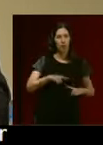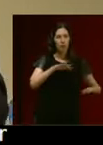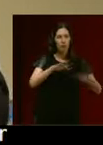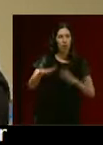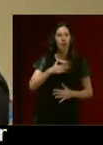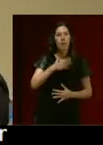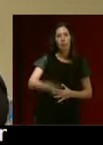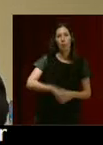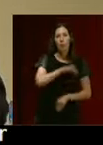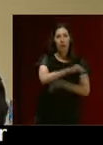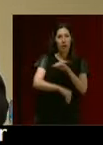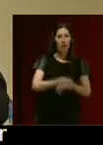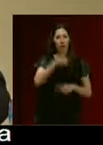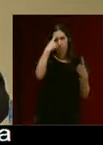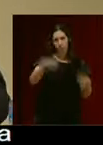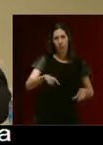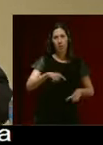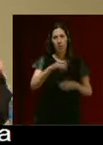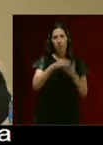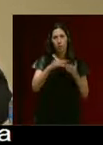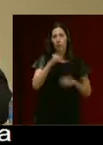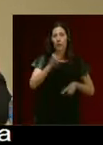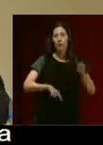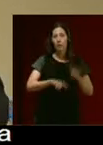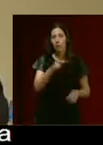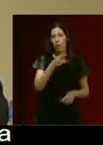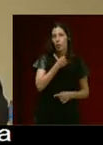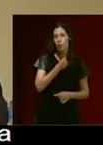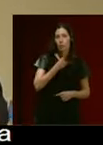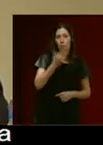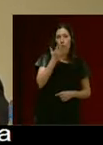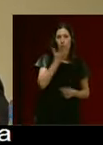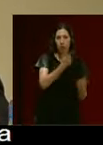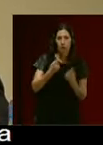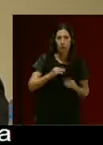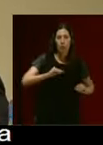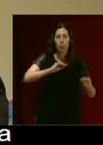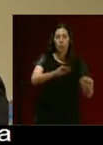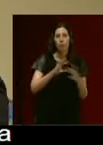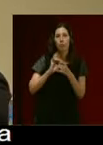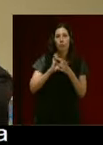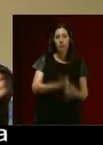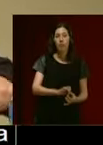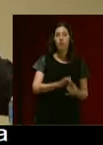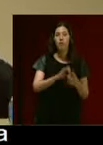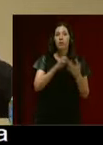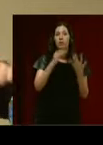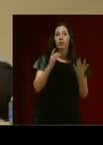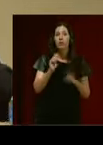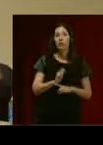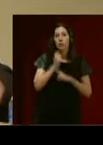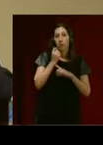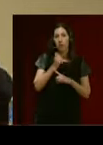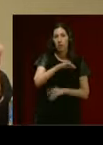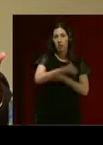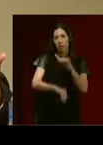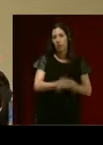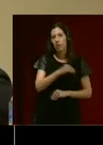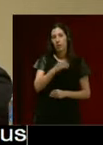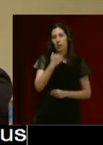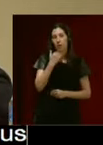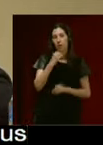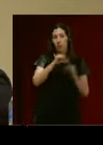tremendous effort. The sequence of movements should be done by the users